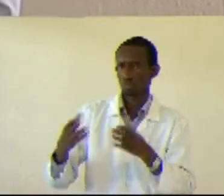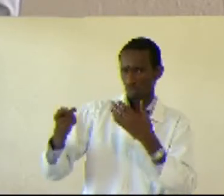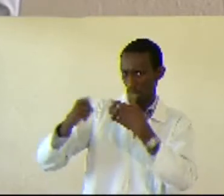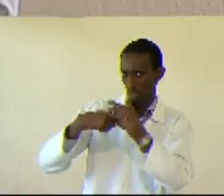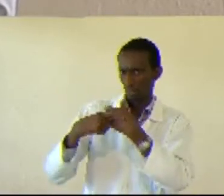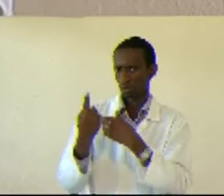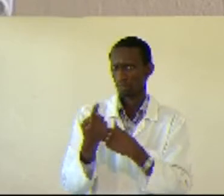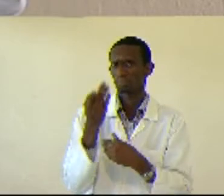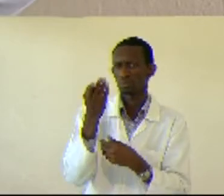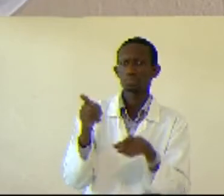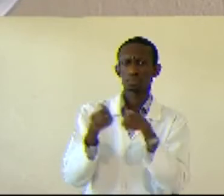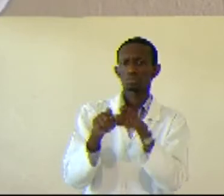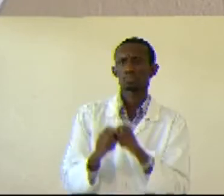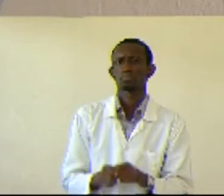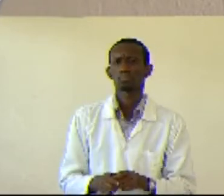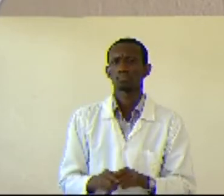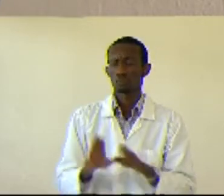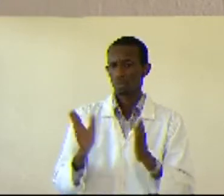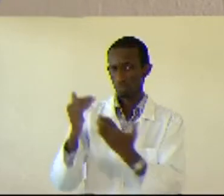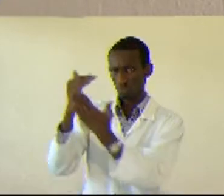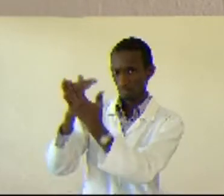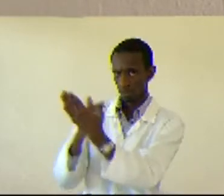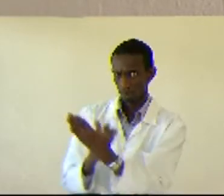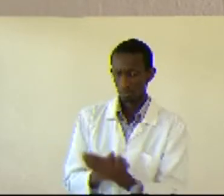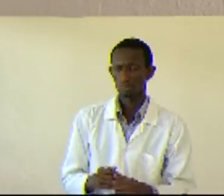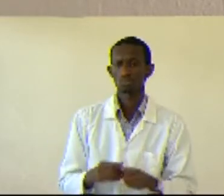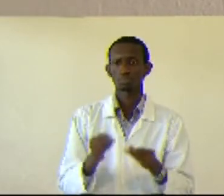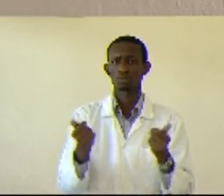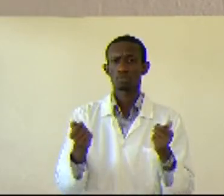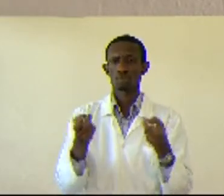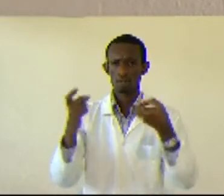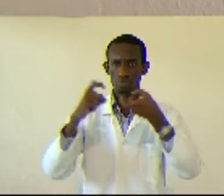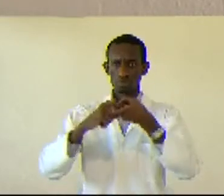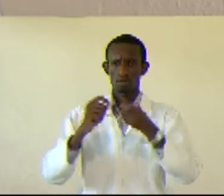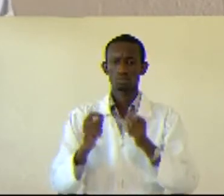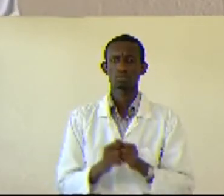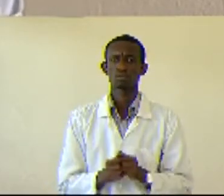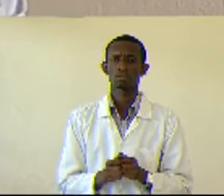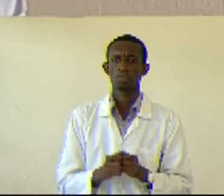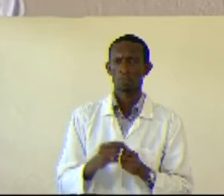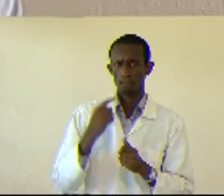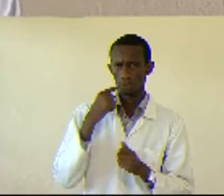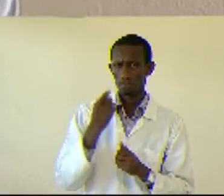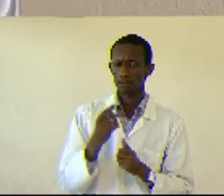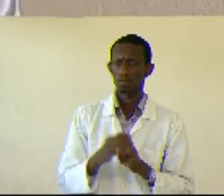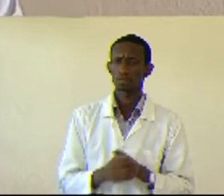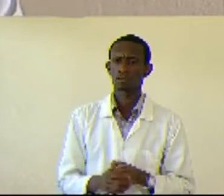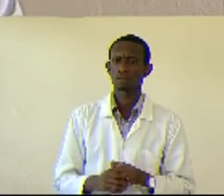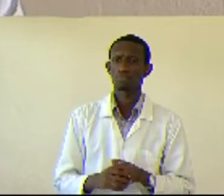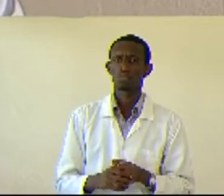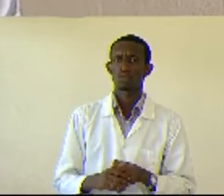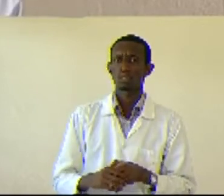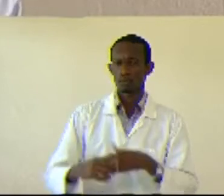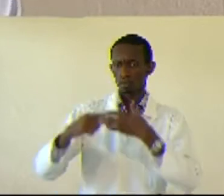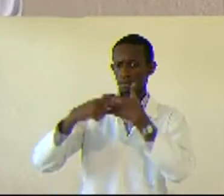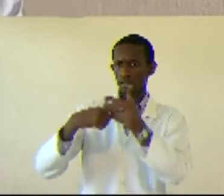constant. So applying the properties of integrals, I'm free to say, to take minus